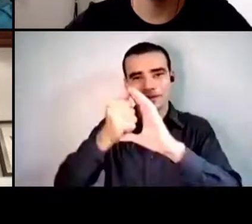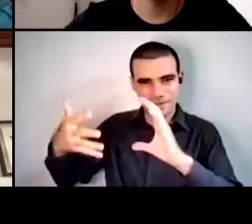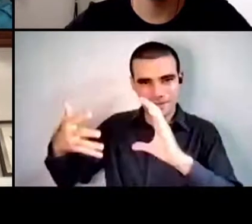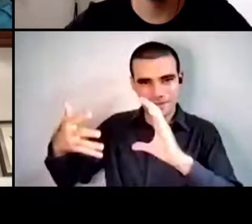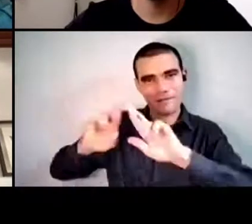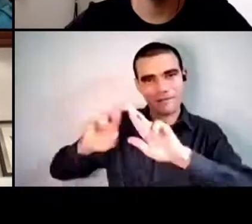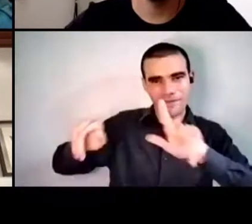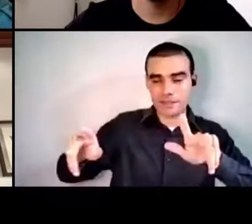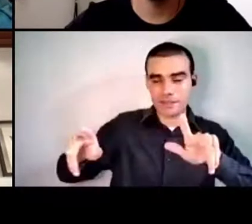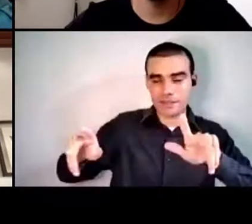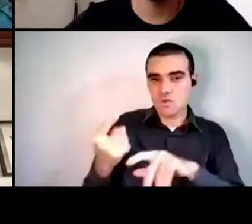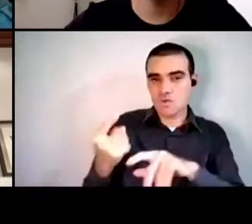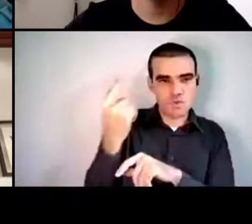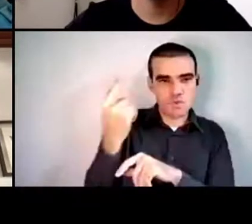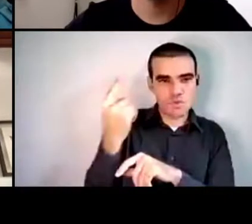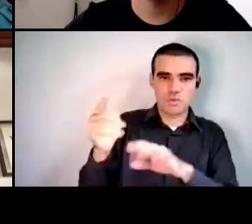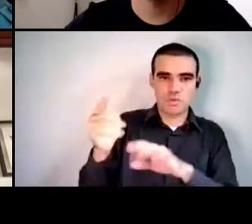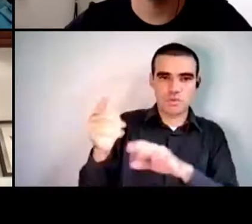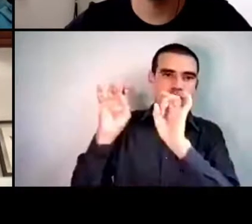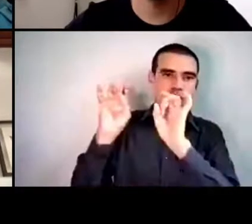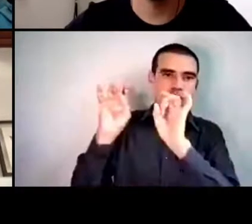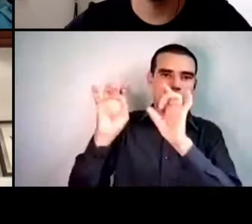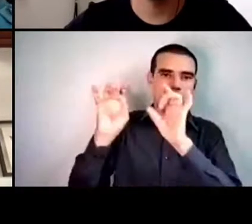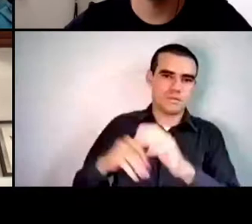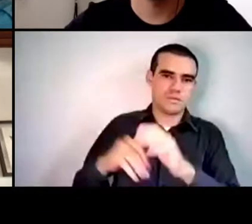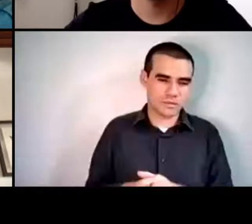inner qualities are